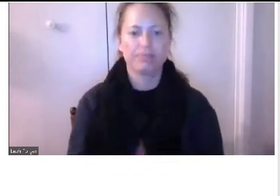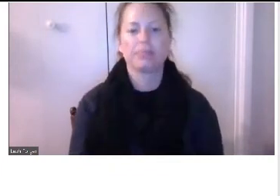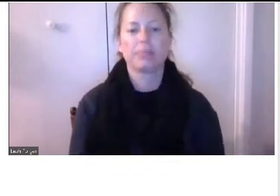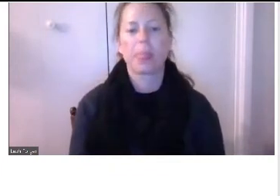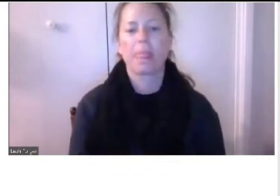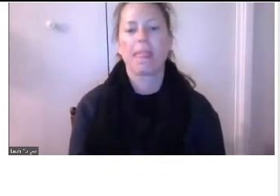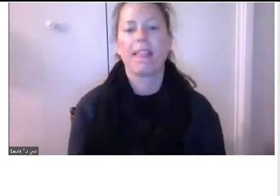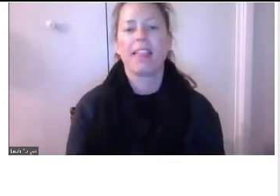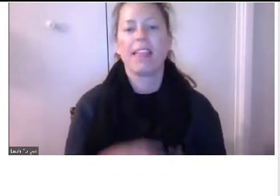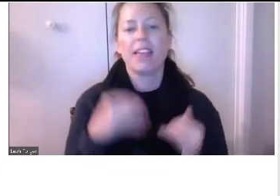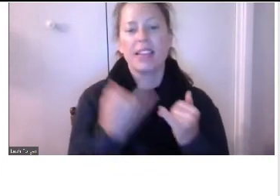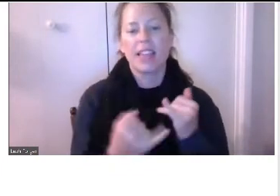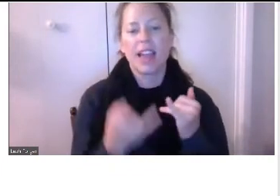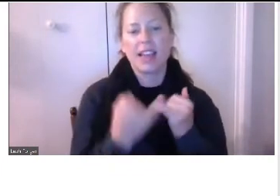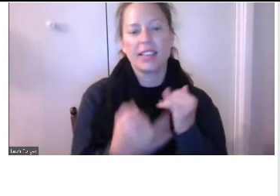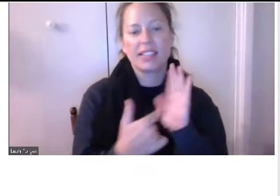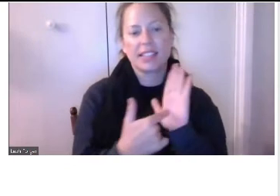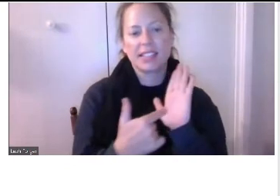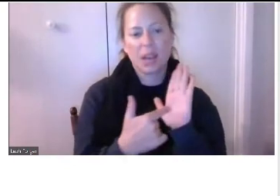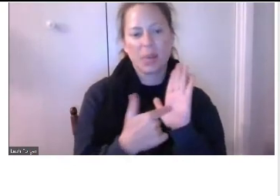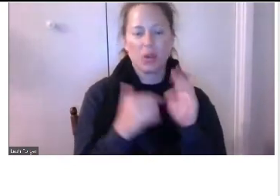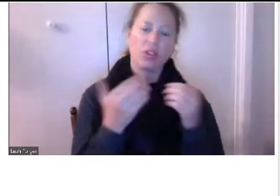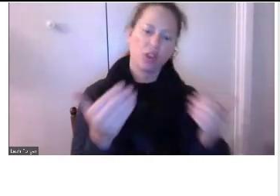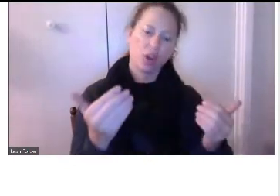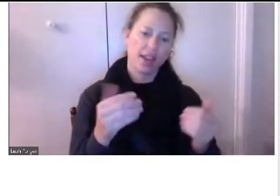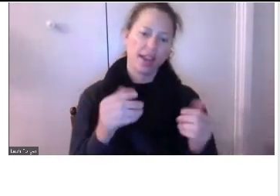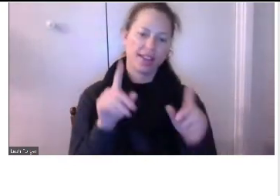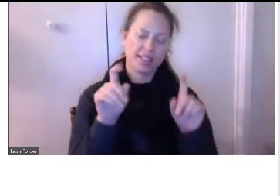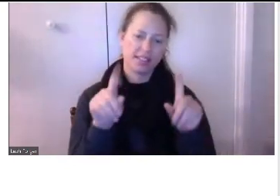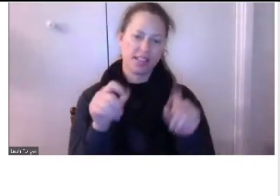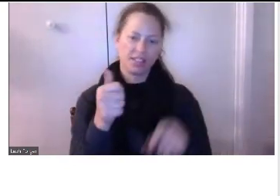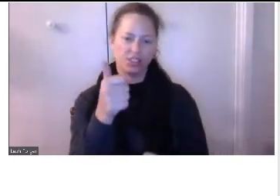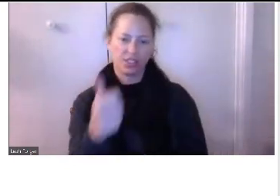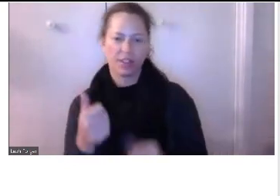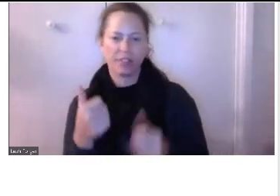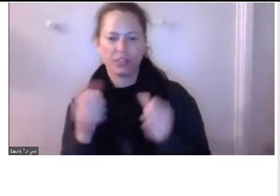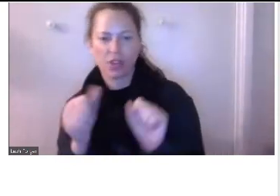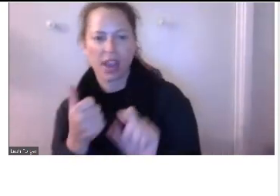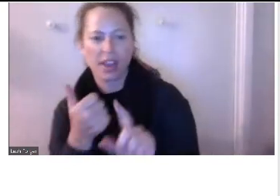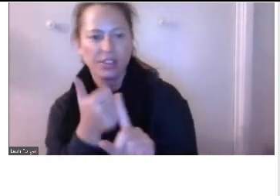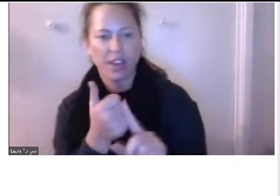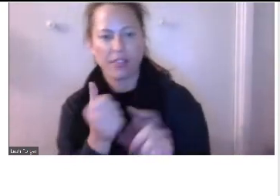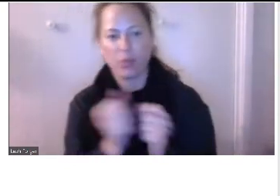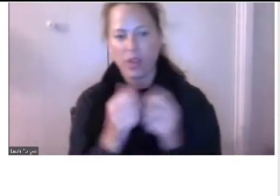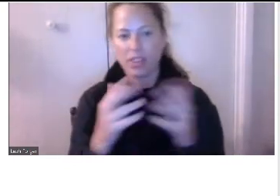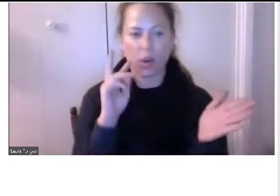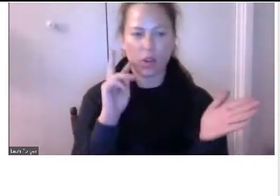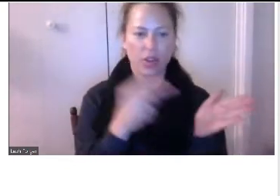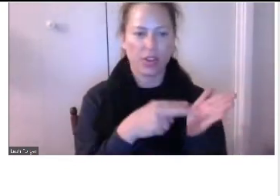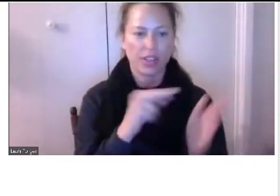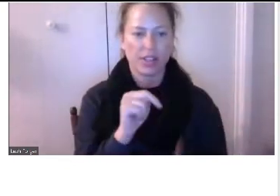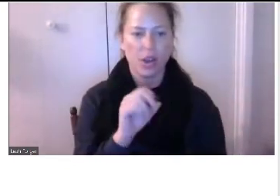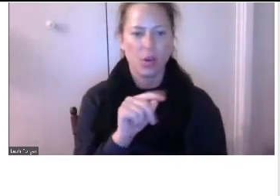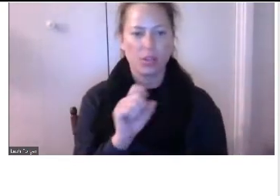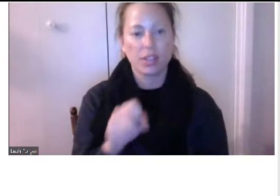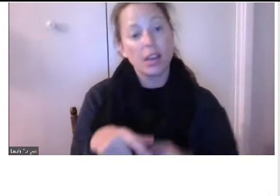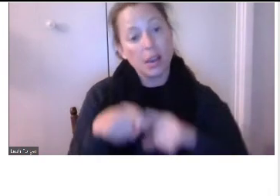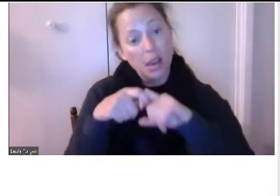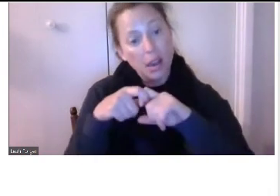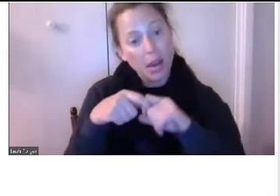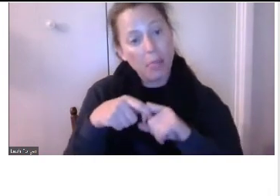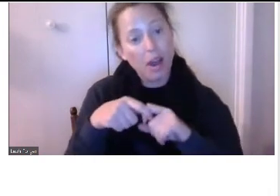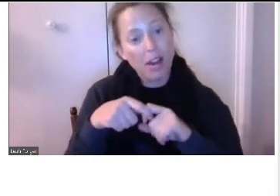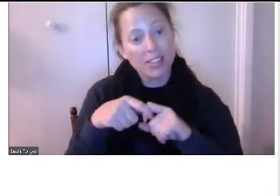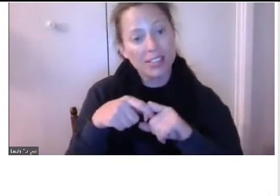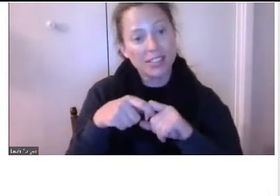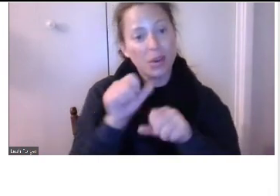All right, this is our last example. Go ahead and test yourself. See if you can do this on your own without looking at your notes. Press pause and then come back